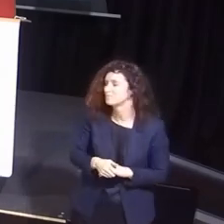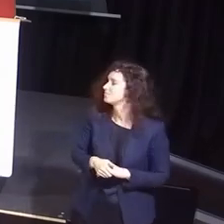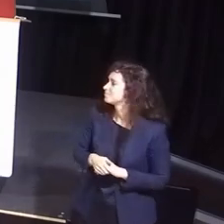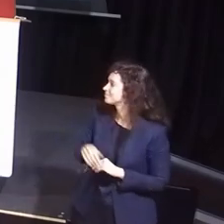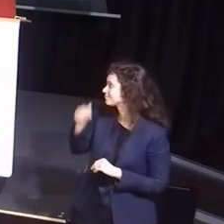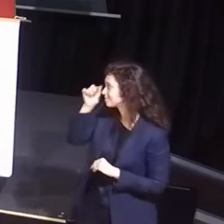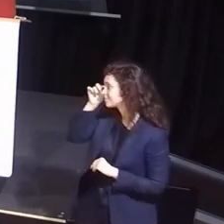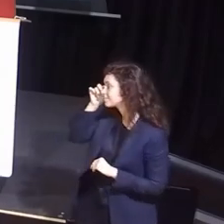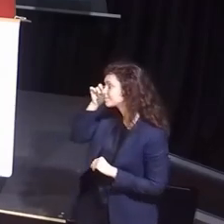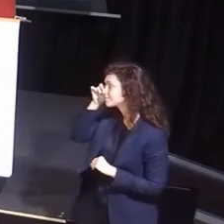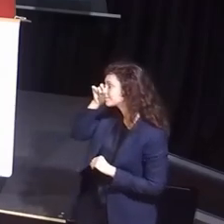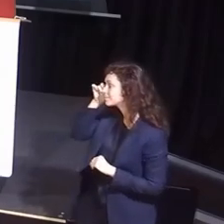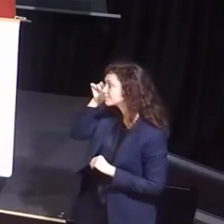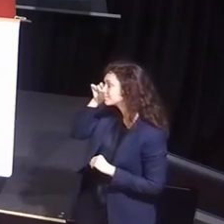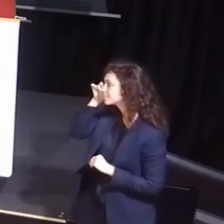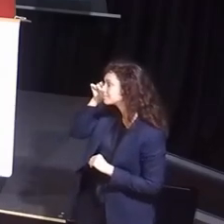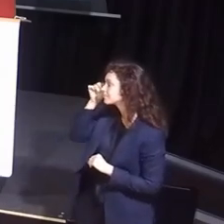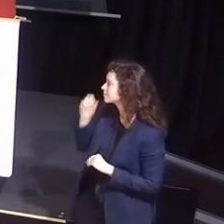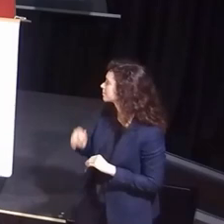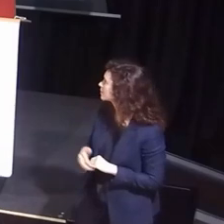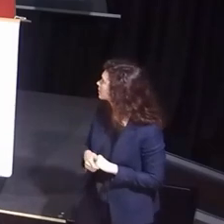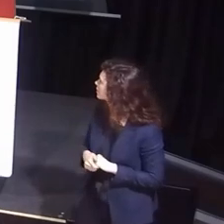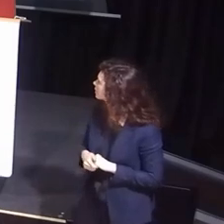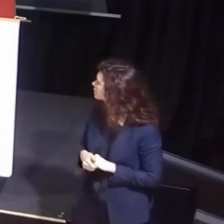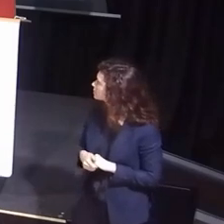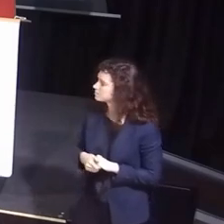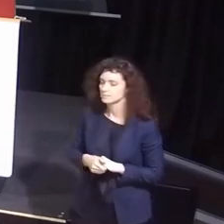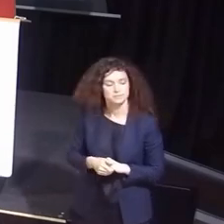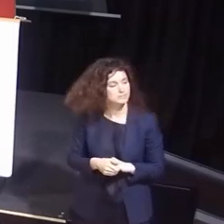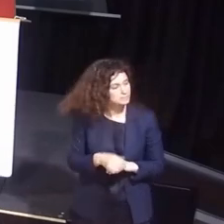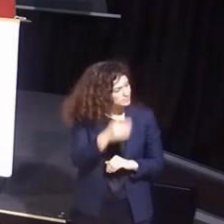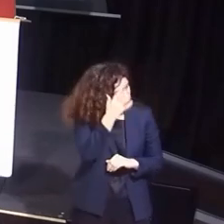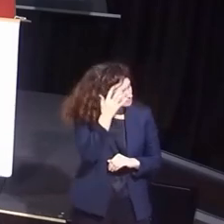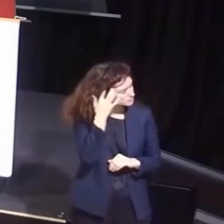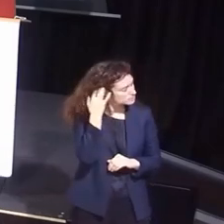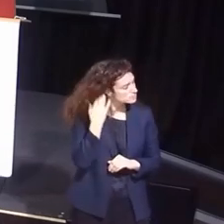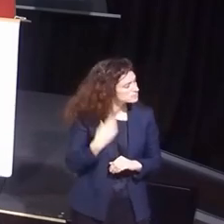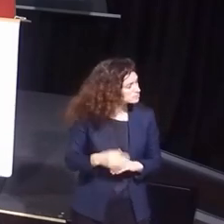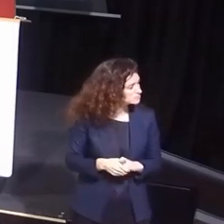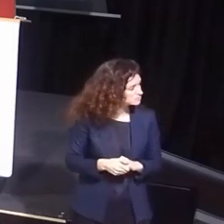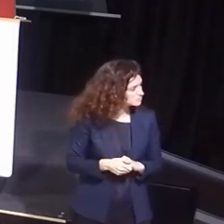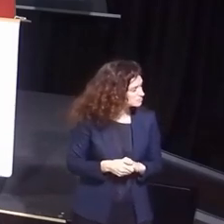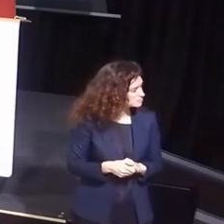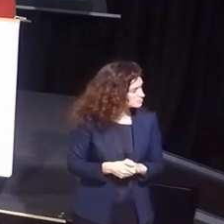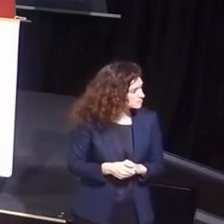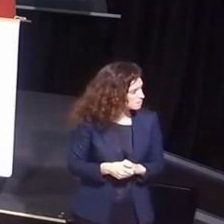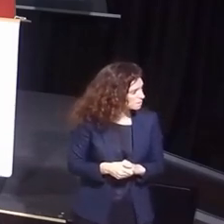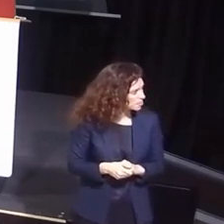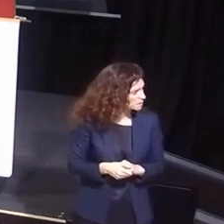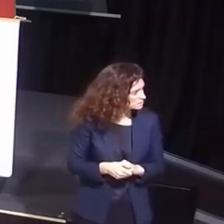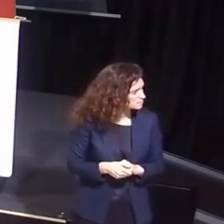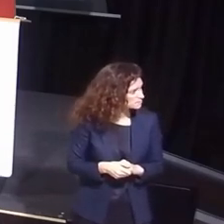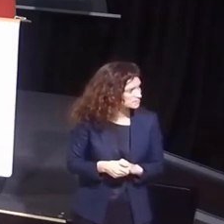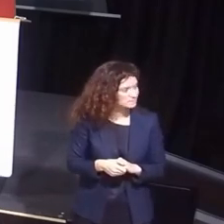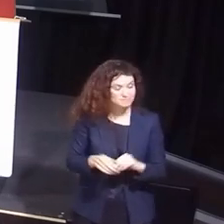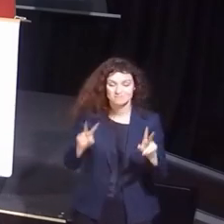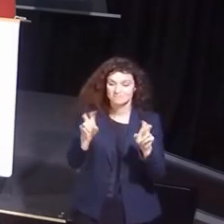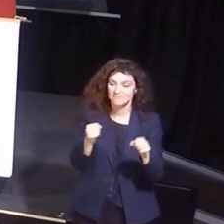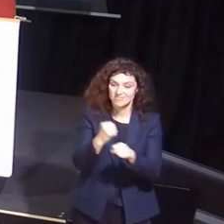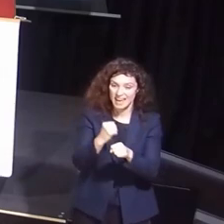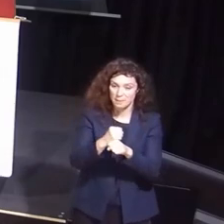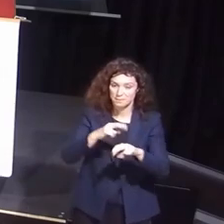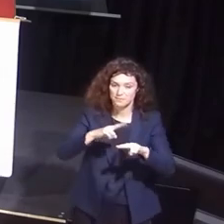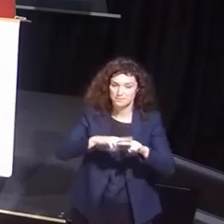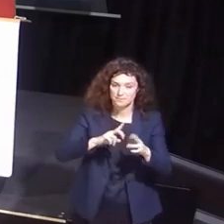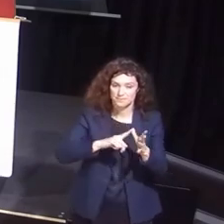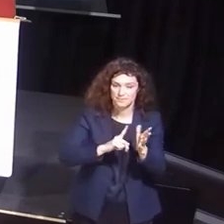Because the thing about Falcon Age, I'm just going to really quickly say this. Their Twitter is amazing and hilarious, so just follow them. Yeah, yeah. Their developer is hilarious.